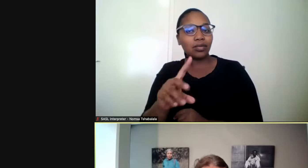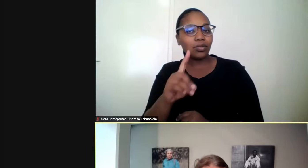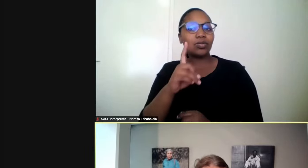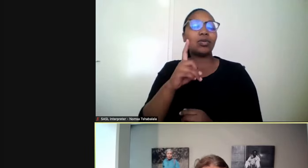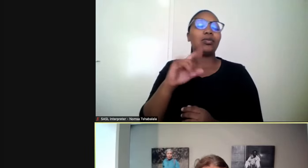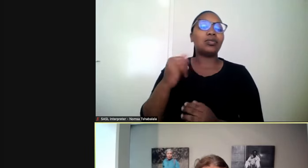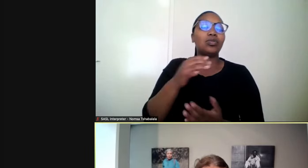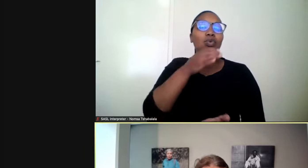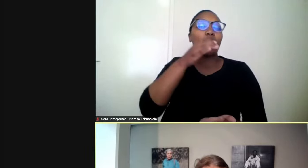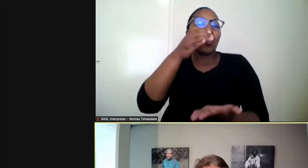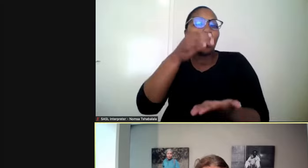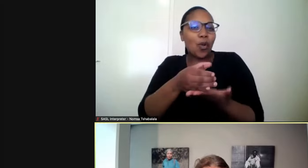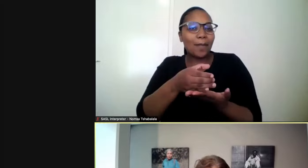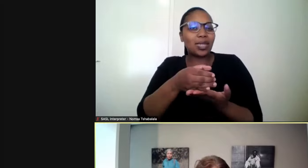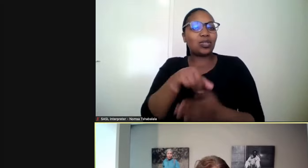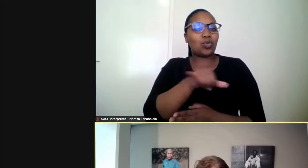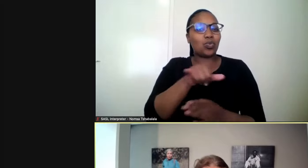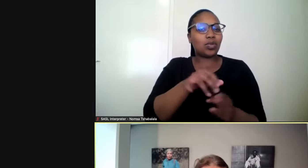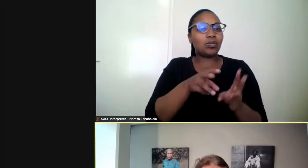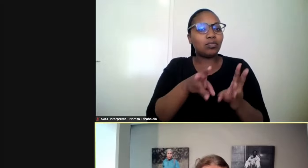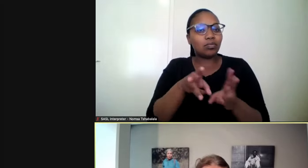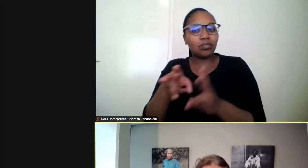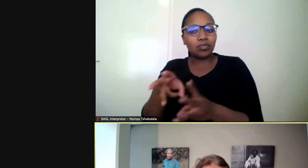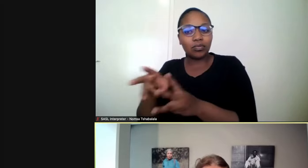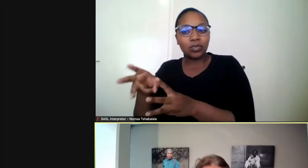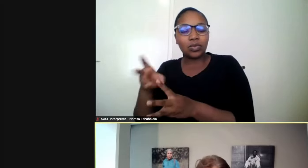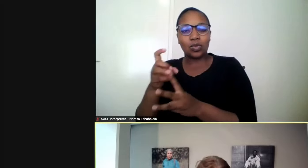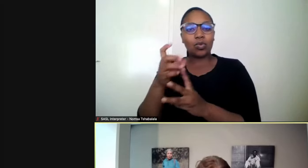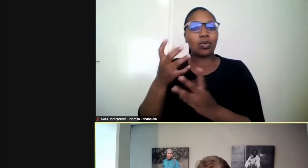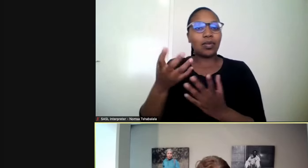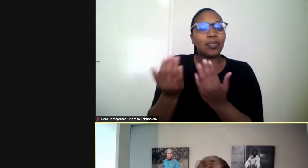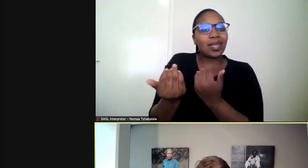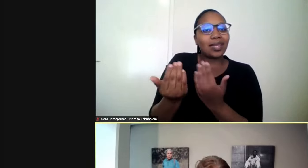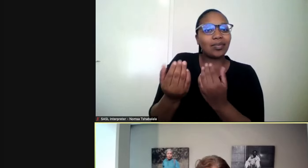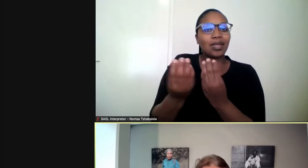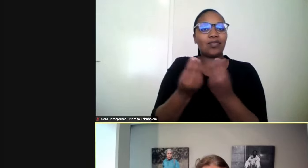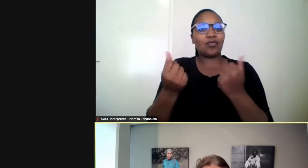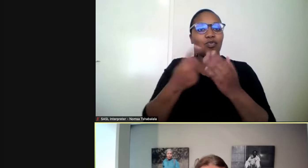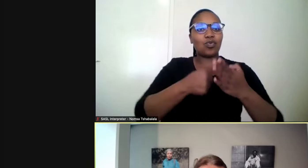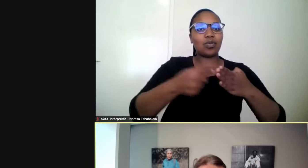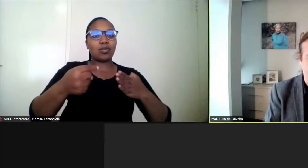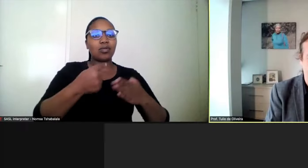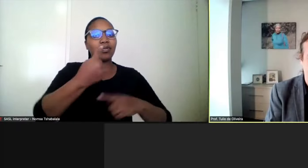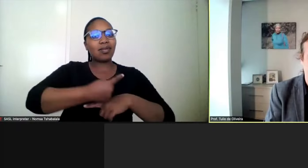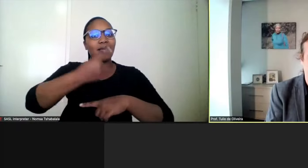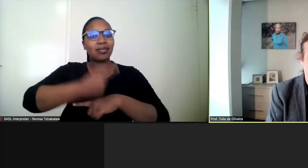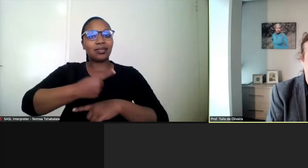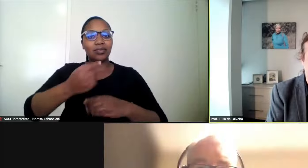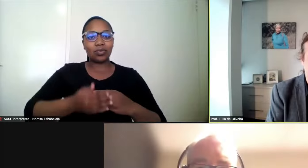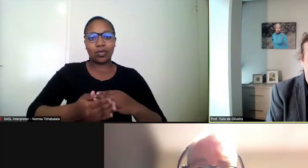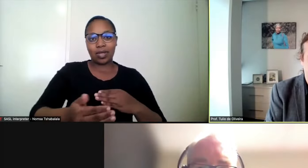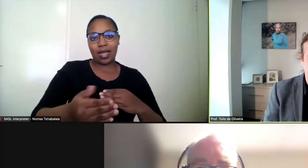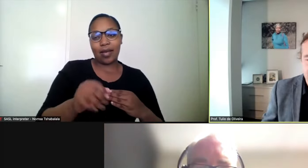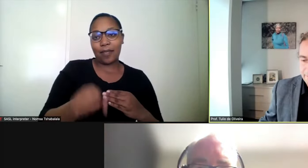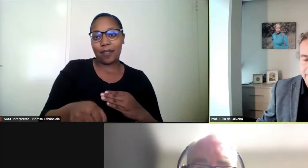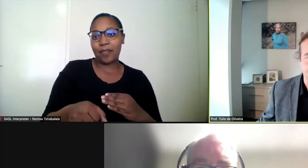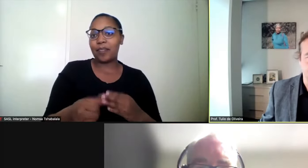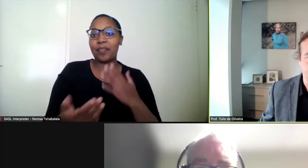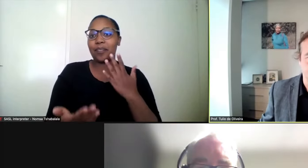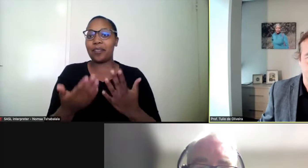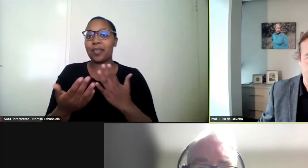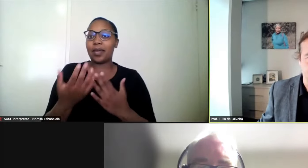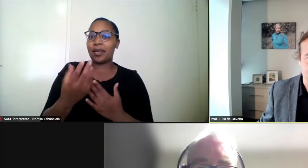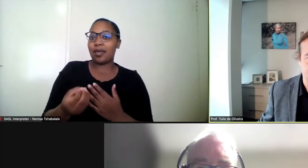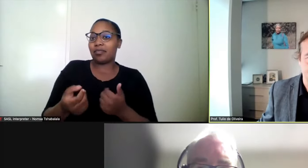looking in the next few days, not only on cases, but what's the importance to also have good